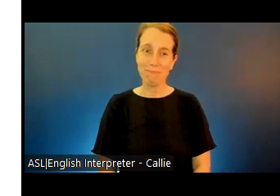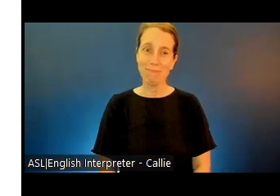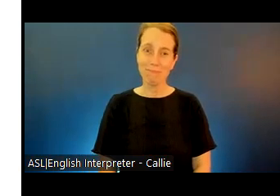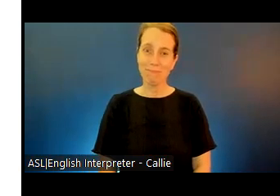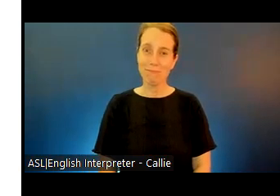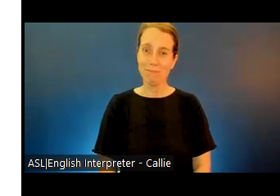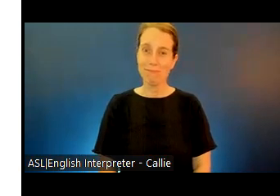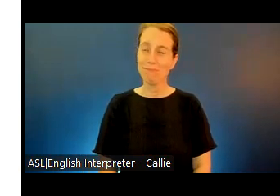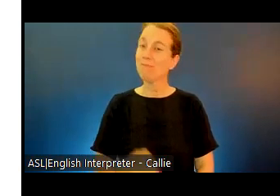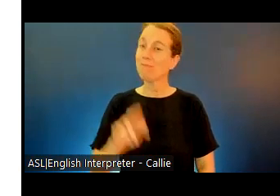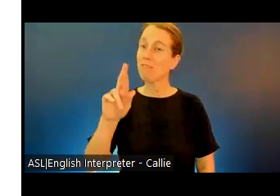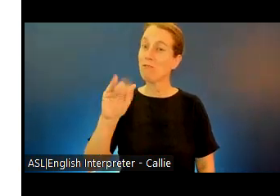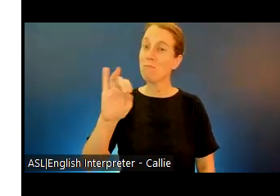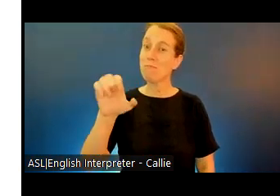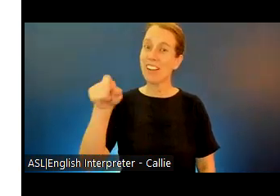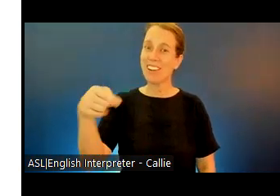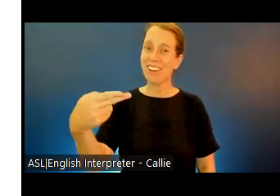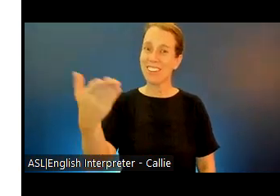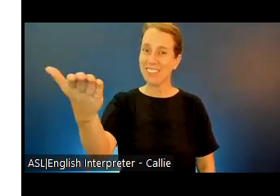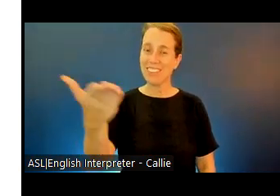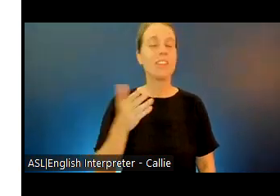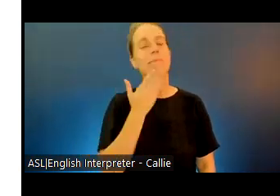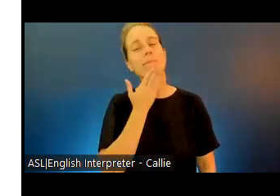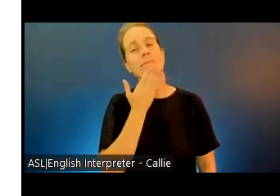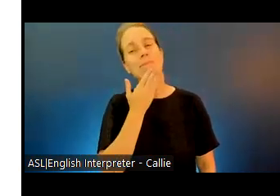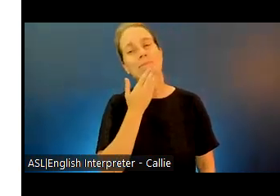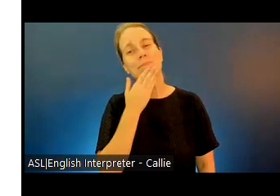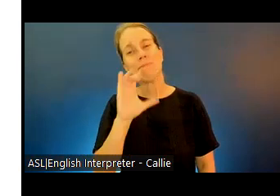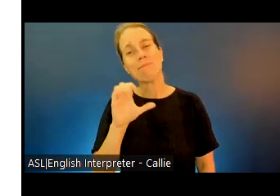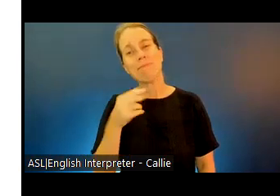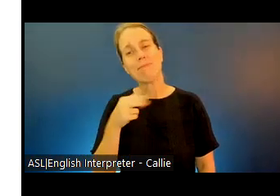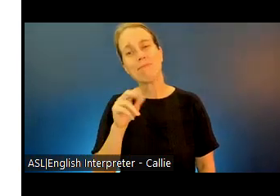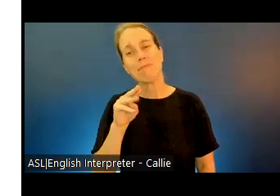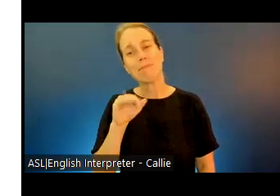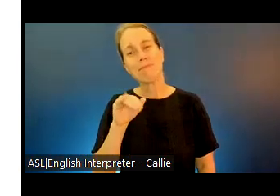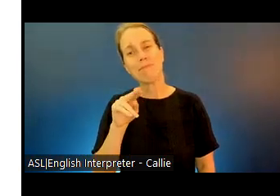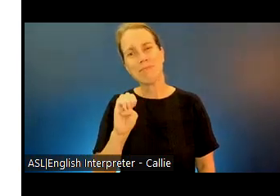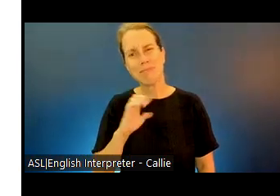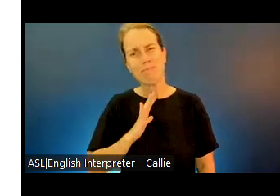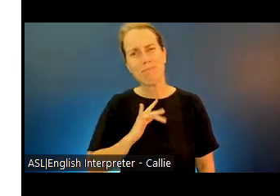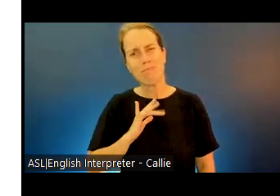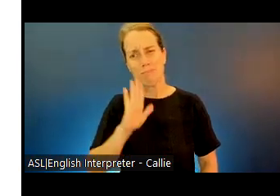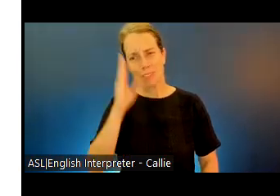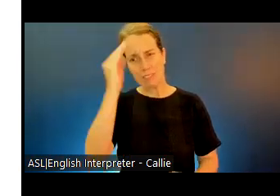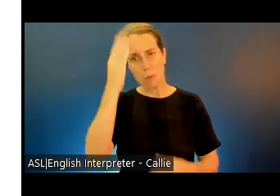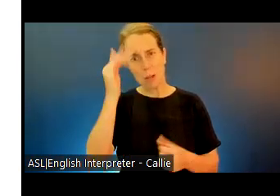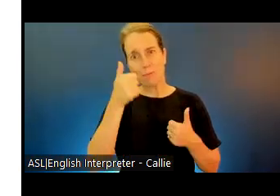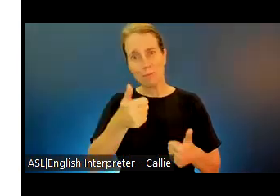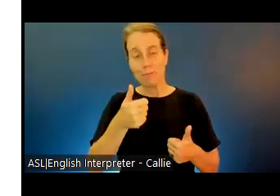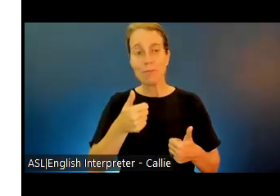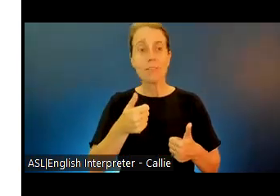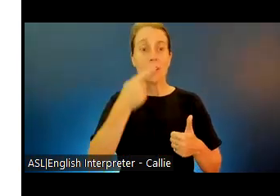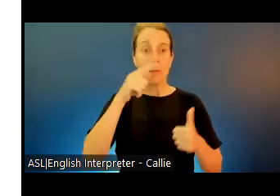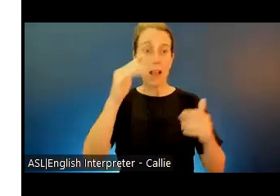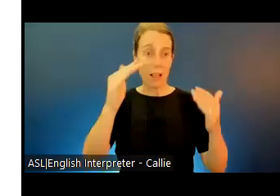Rebecca, back over to you. All right, thank you so much, Charmaine. I enjoyed hearing the information that you shared with us. So if you could go to the next